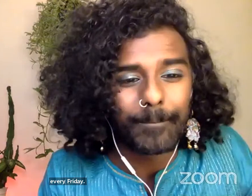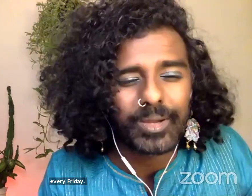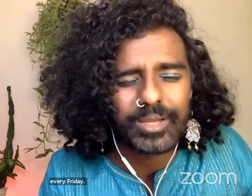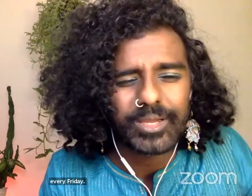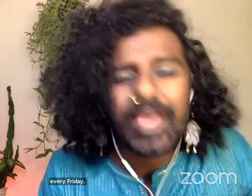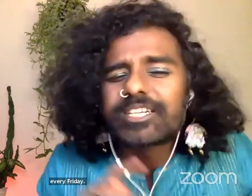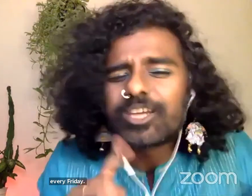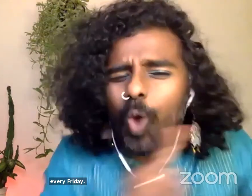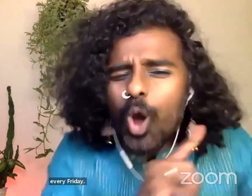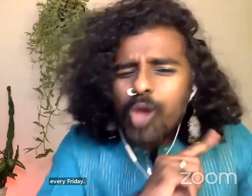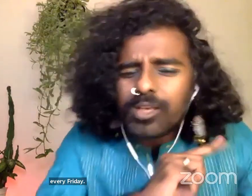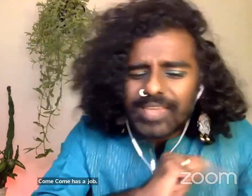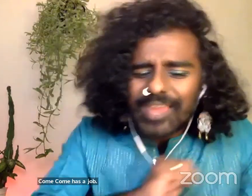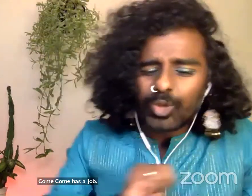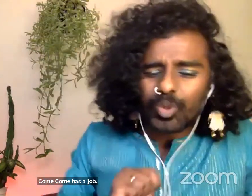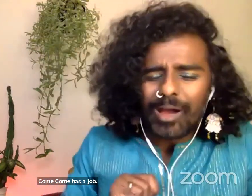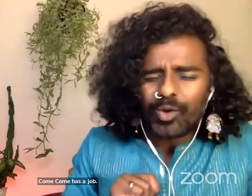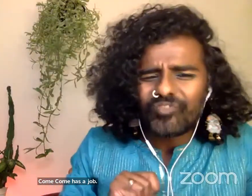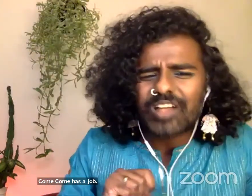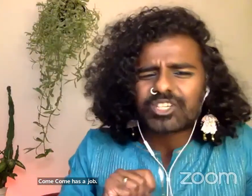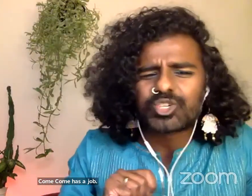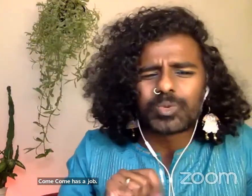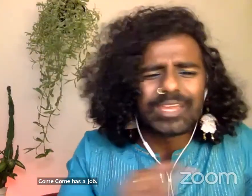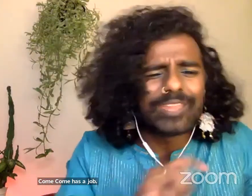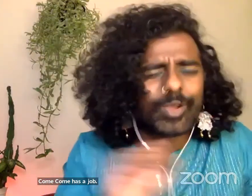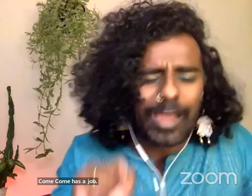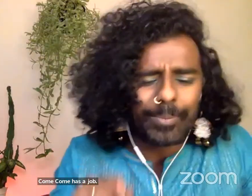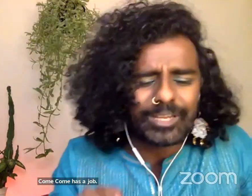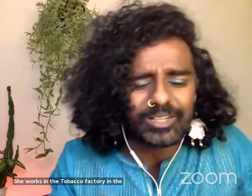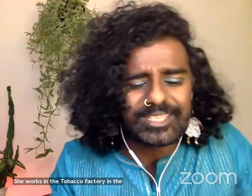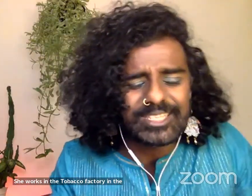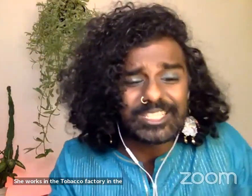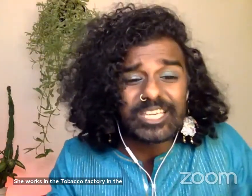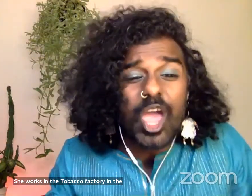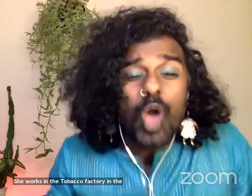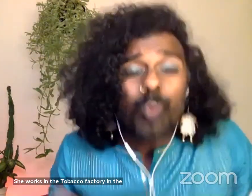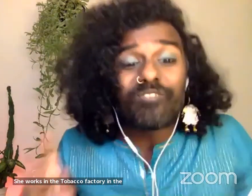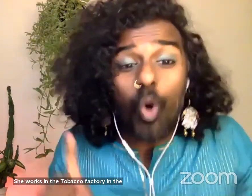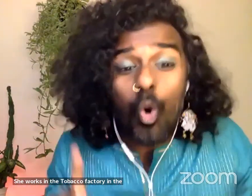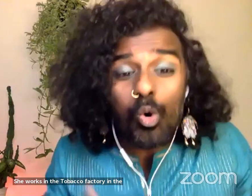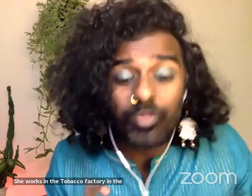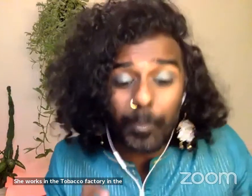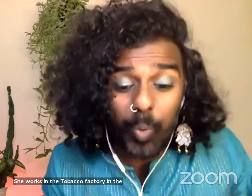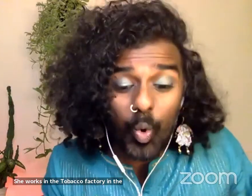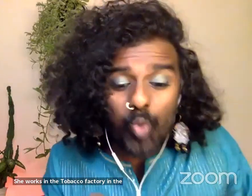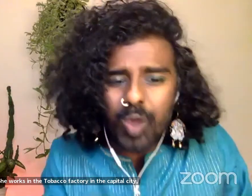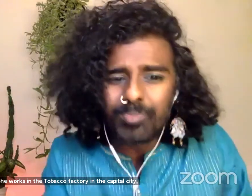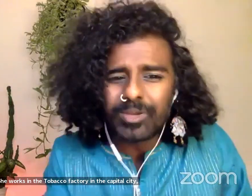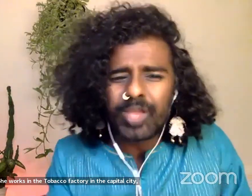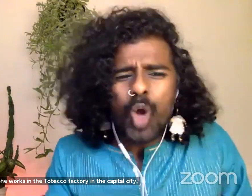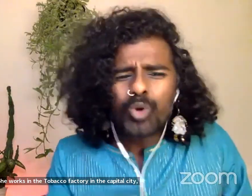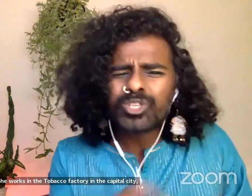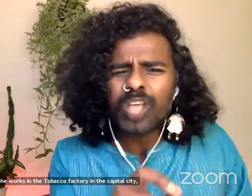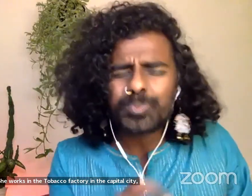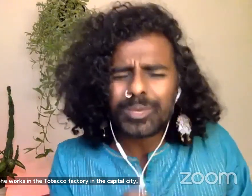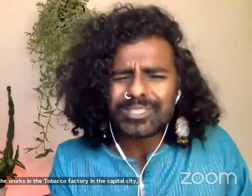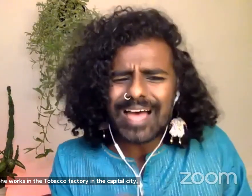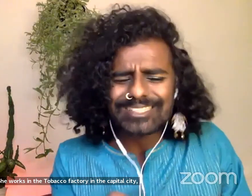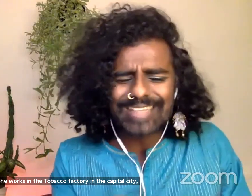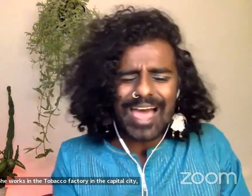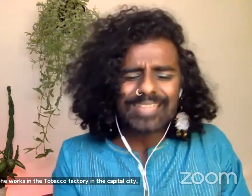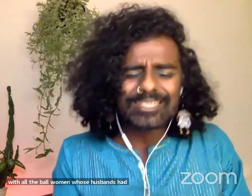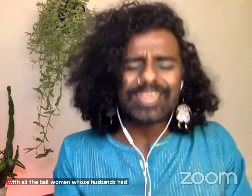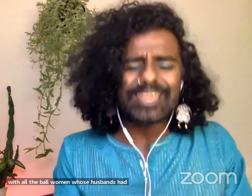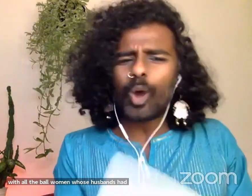job. She works in the tobacco factory in the capital city with all the poor women whose husbands